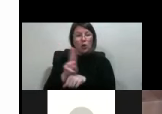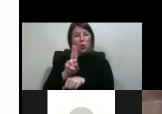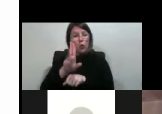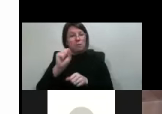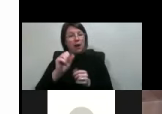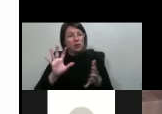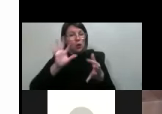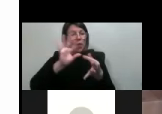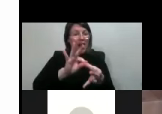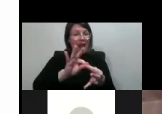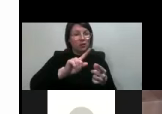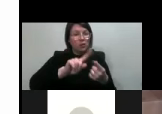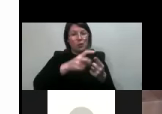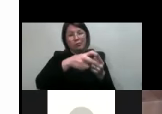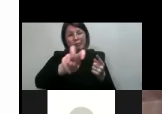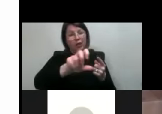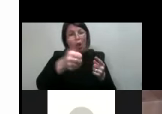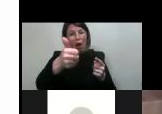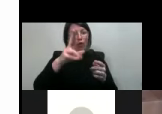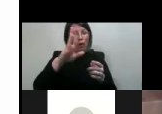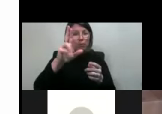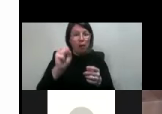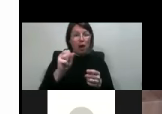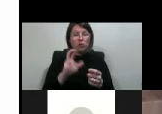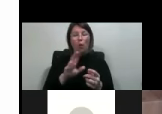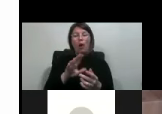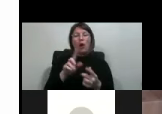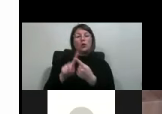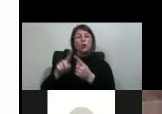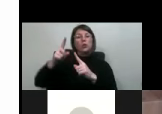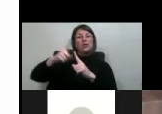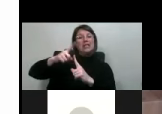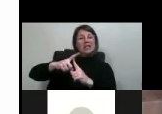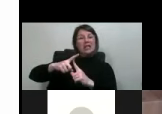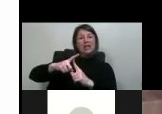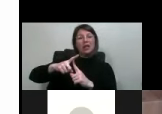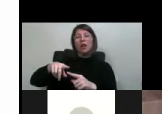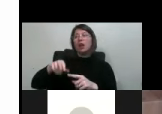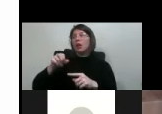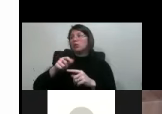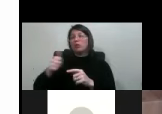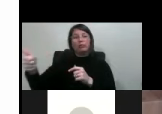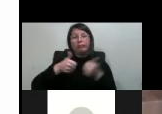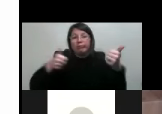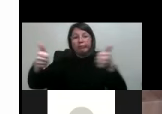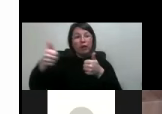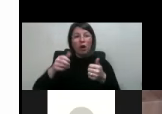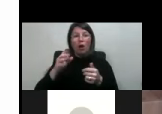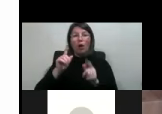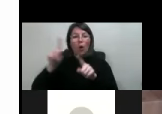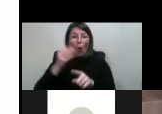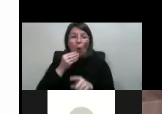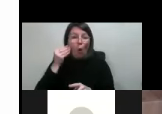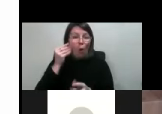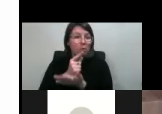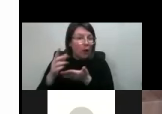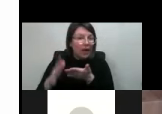bus or to the T at Newton Center to commute to the Carroll Center or to go home on the